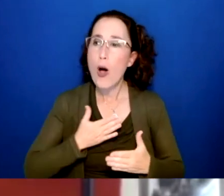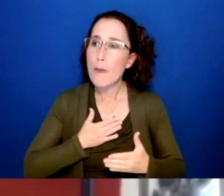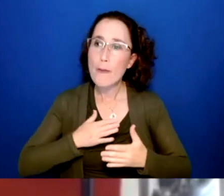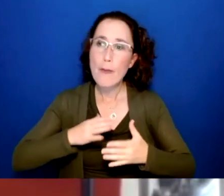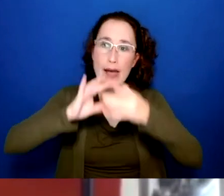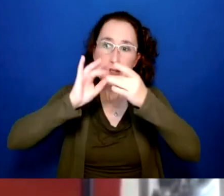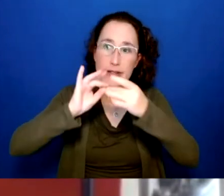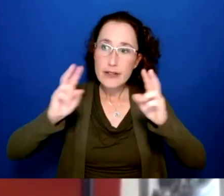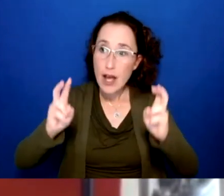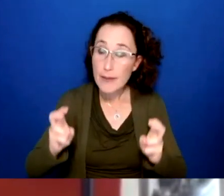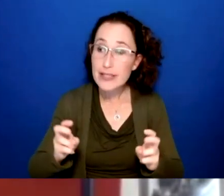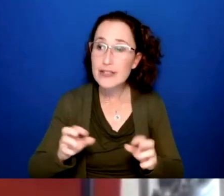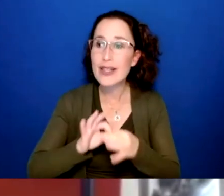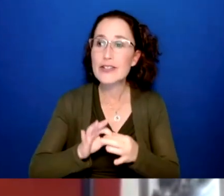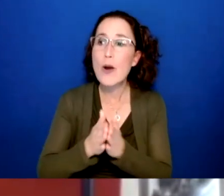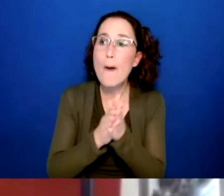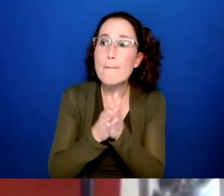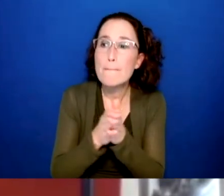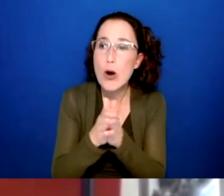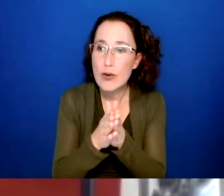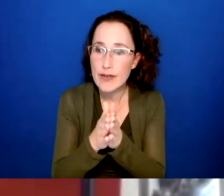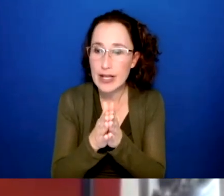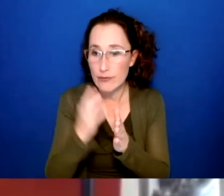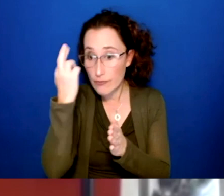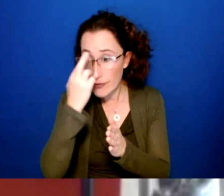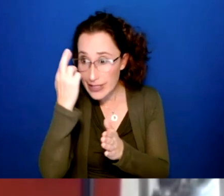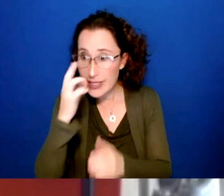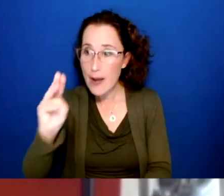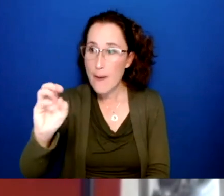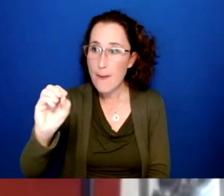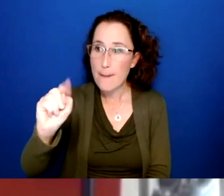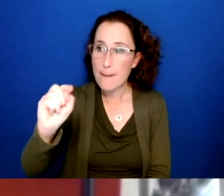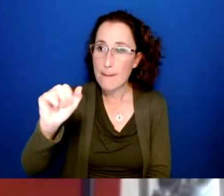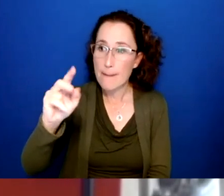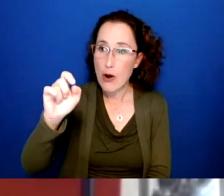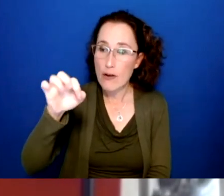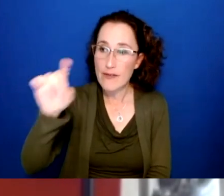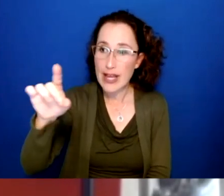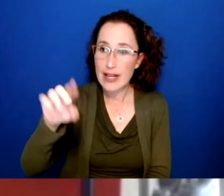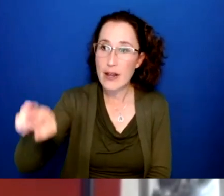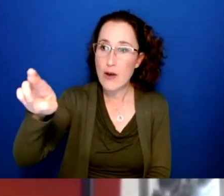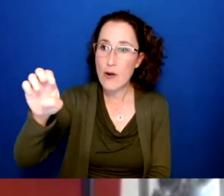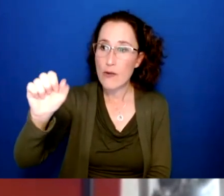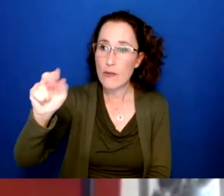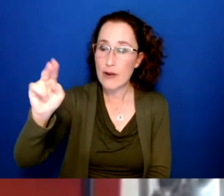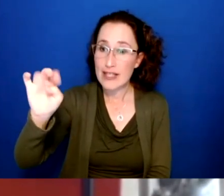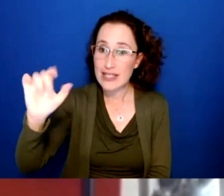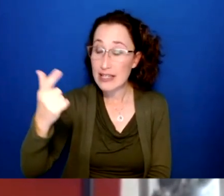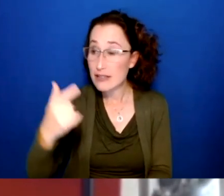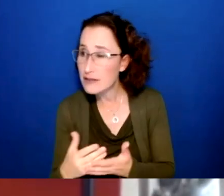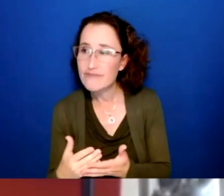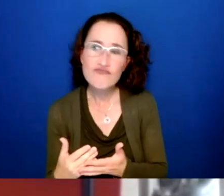about motivated reasoning. And if you've never had anyone explain motivated reasoning or get a definition of it, my favorite way of describing